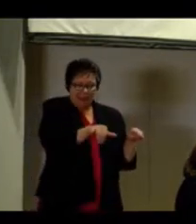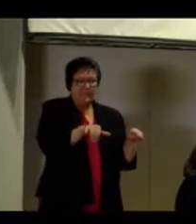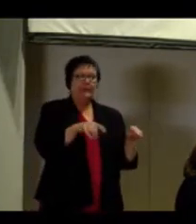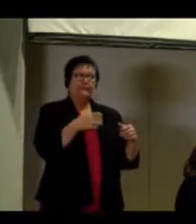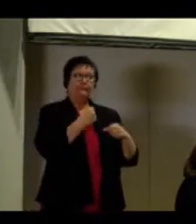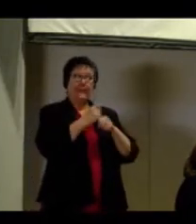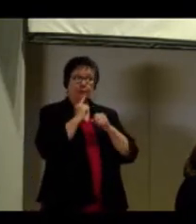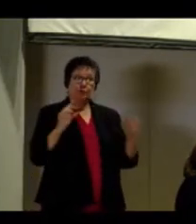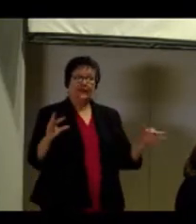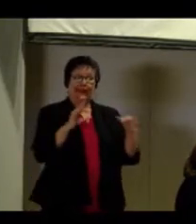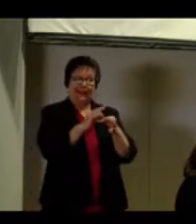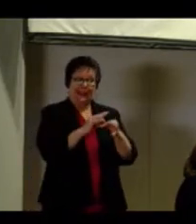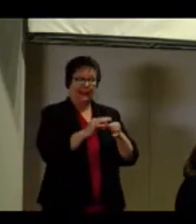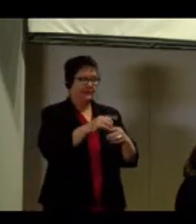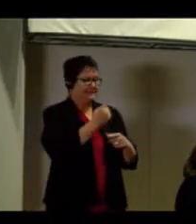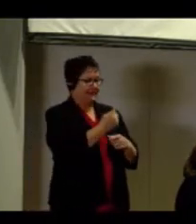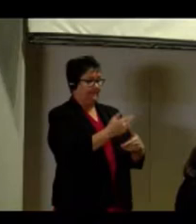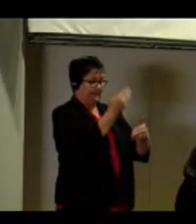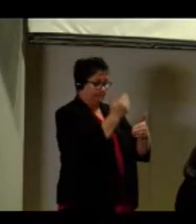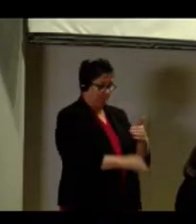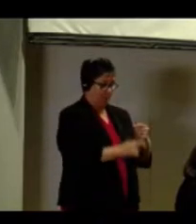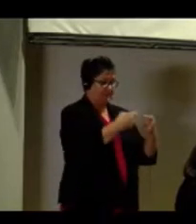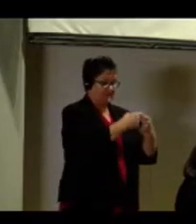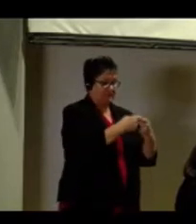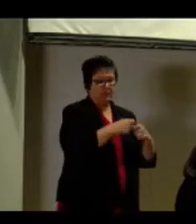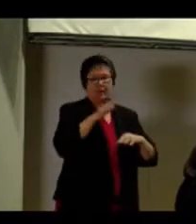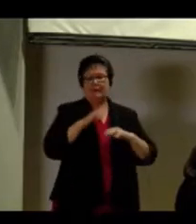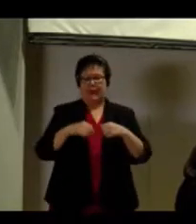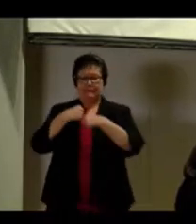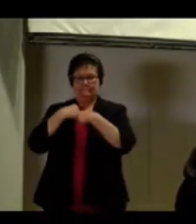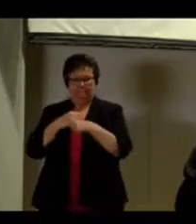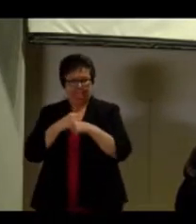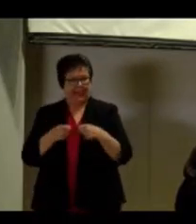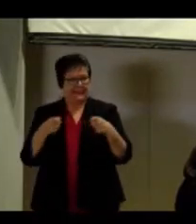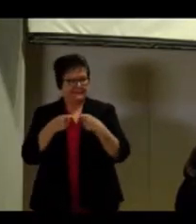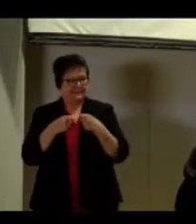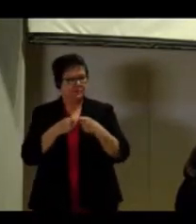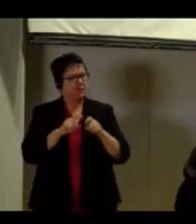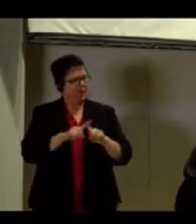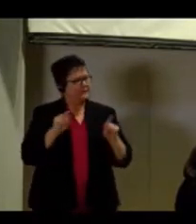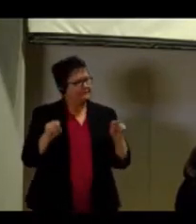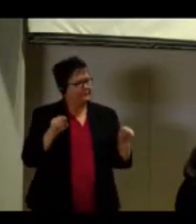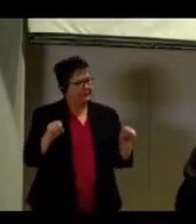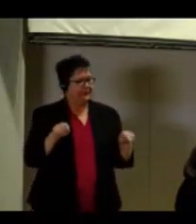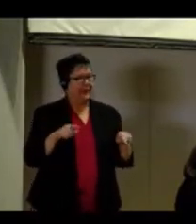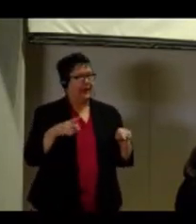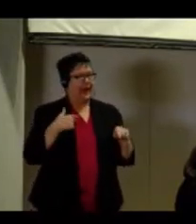together. But we're here to talk about digitization, so I won't go on about that, although I could.